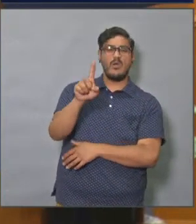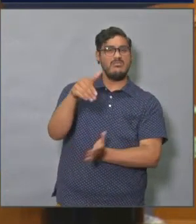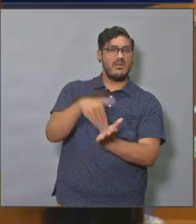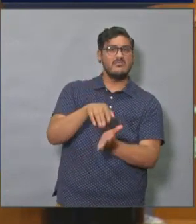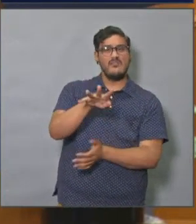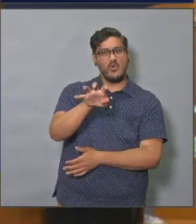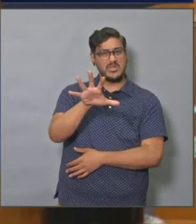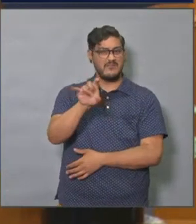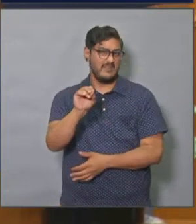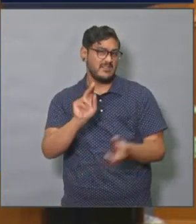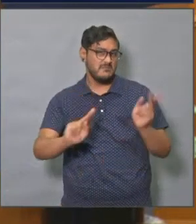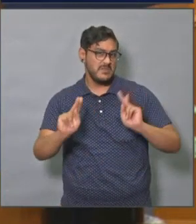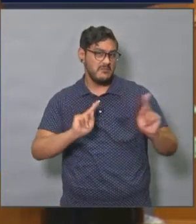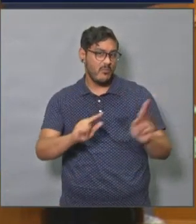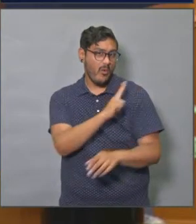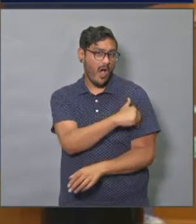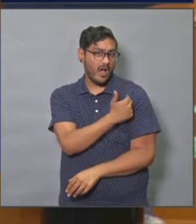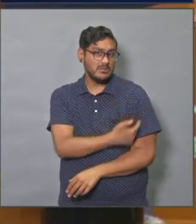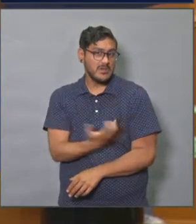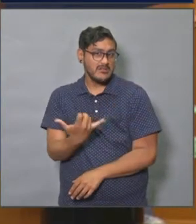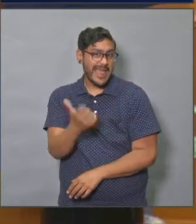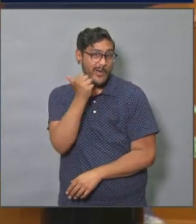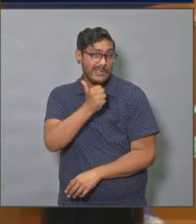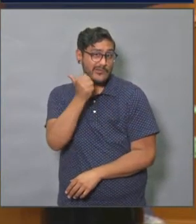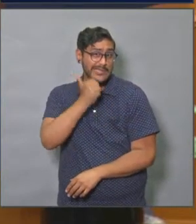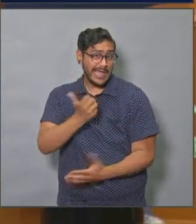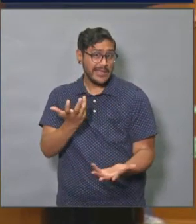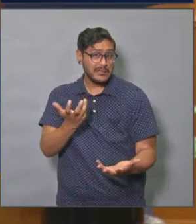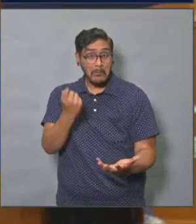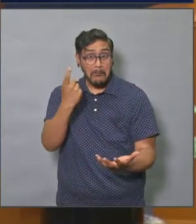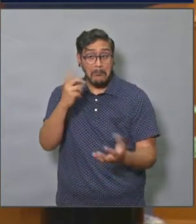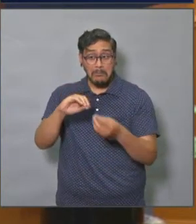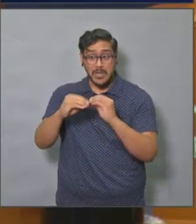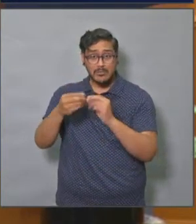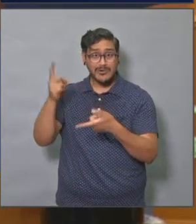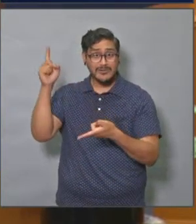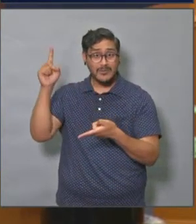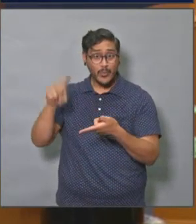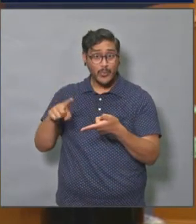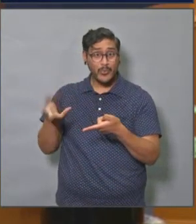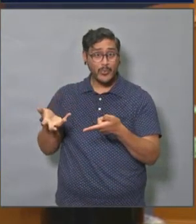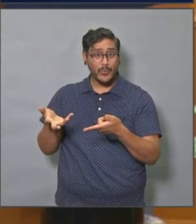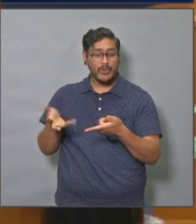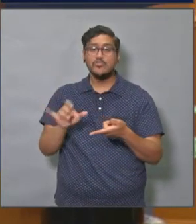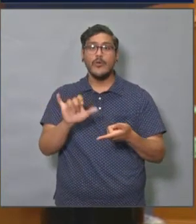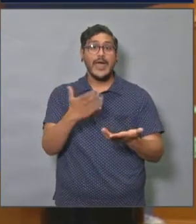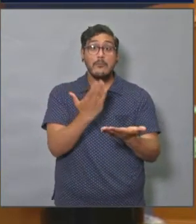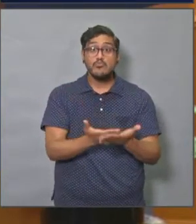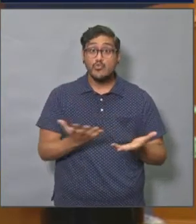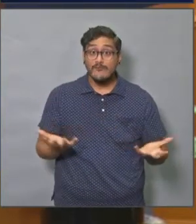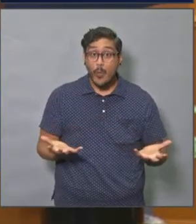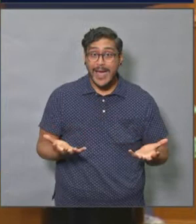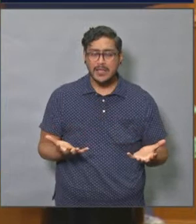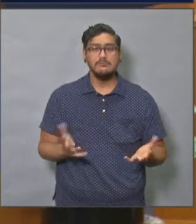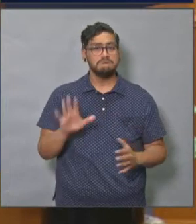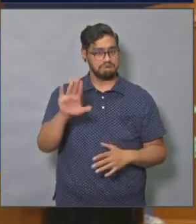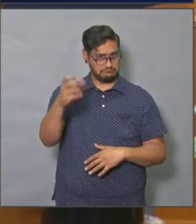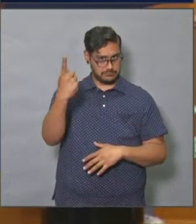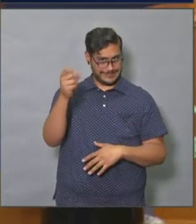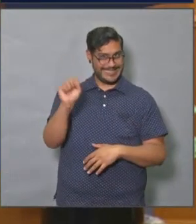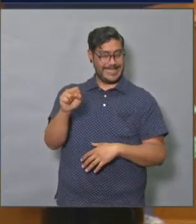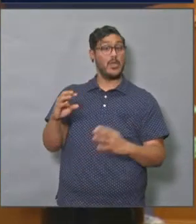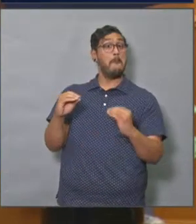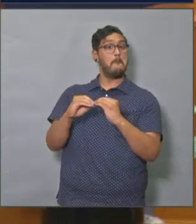1,450 people in the hospital every day. So these, again, are signs that while we have more cases, it's not